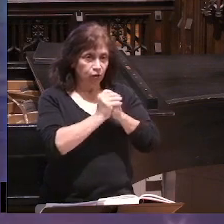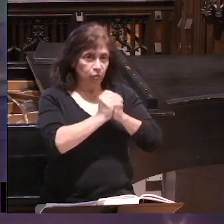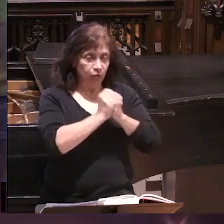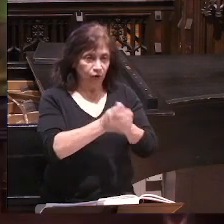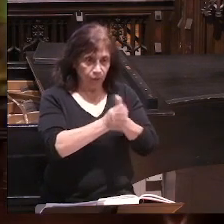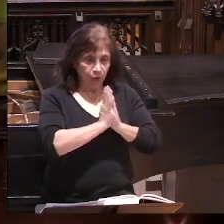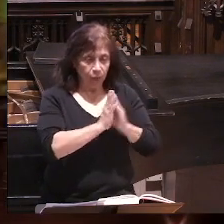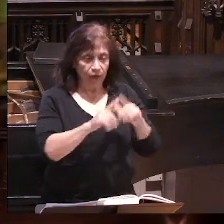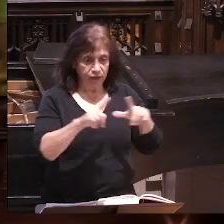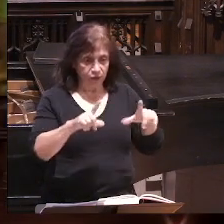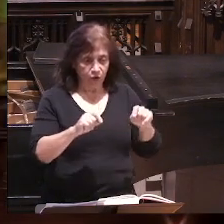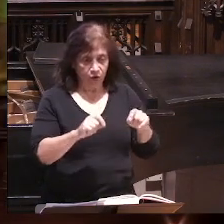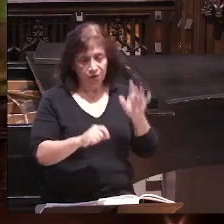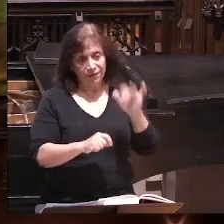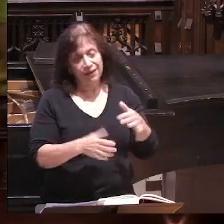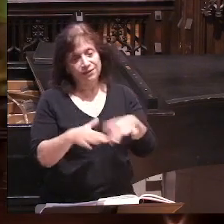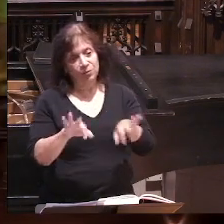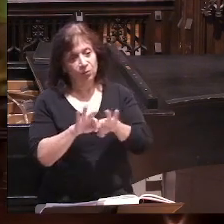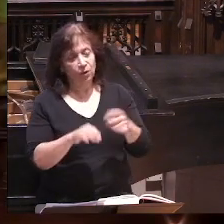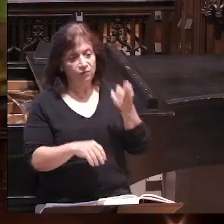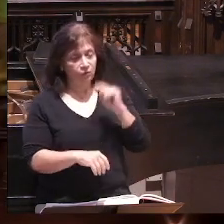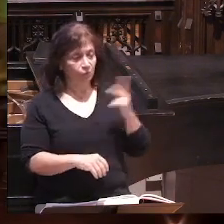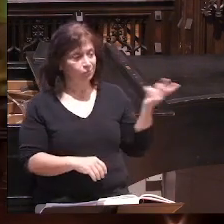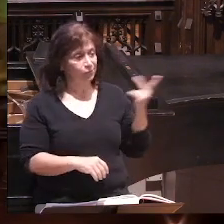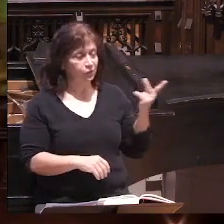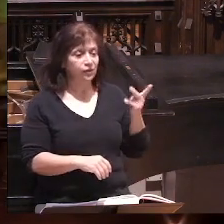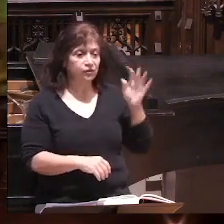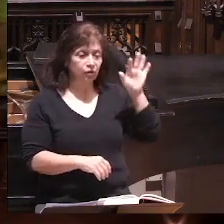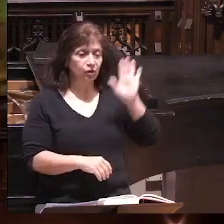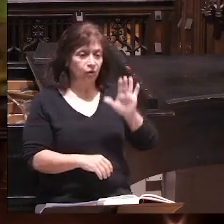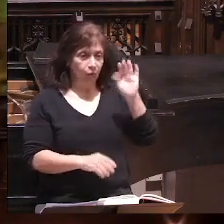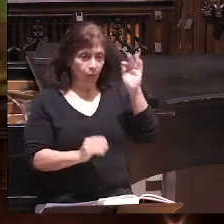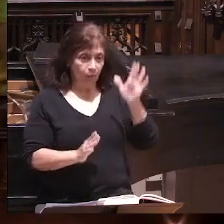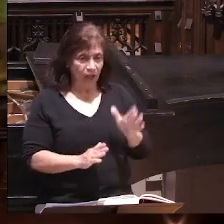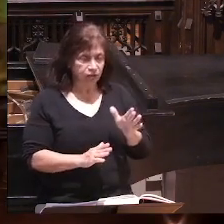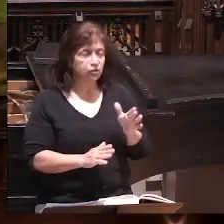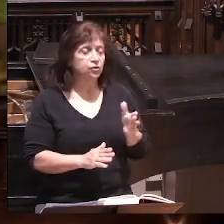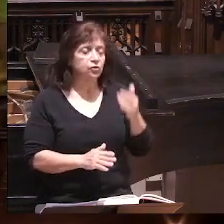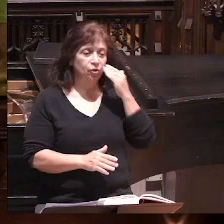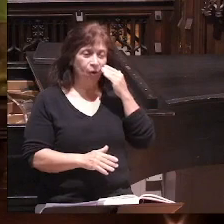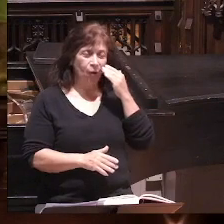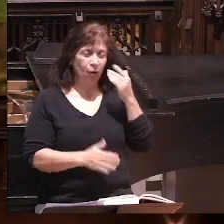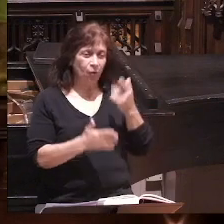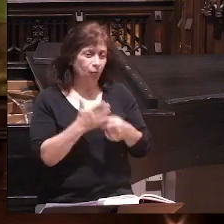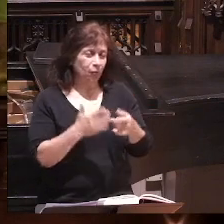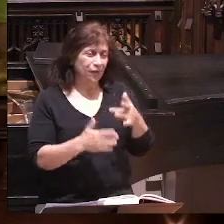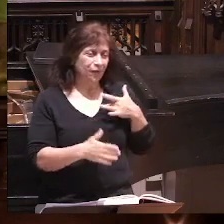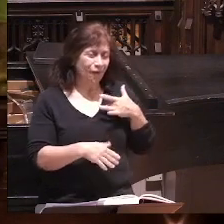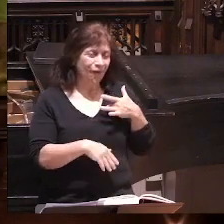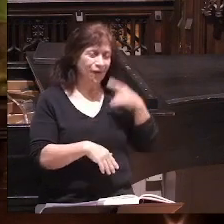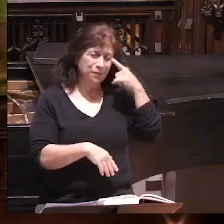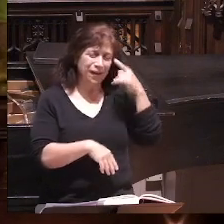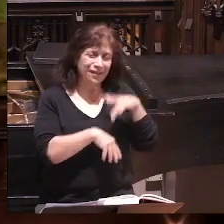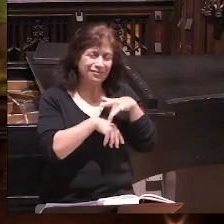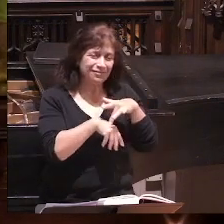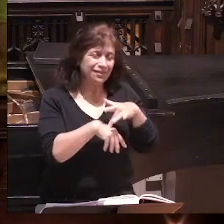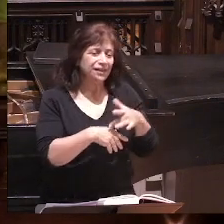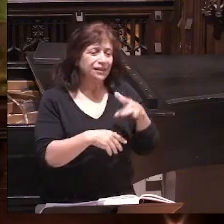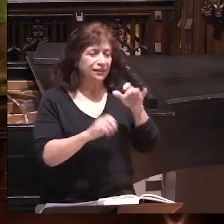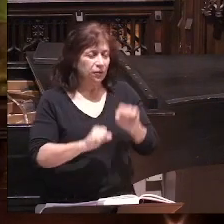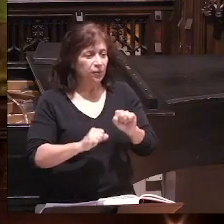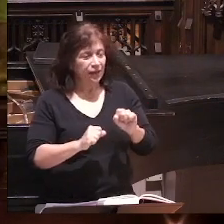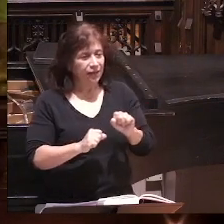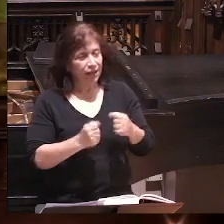This is also really important for Jordan and I, as your pastors, to know what is on your hearts and your minds, what it is we can